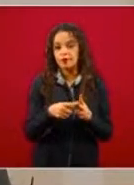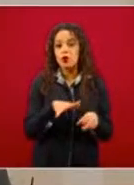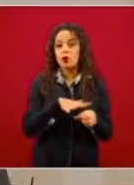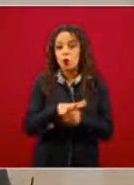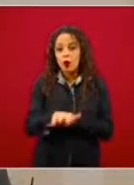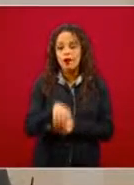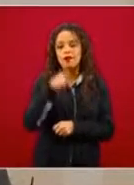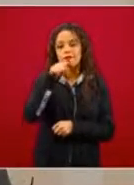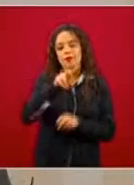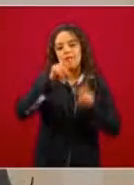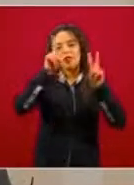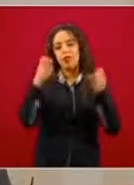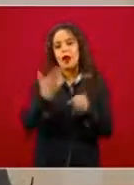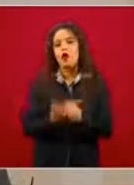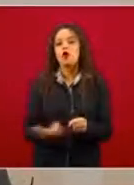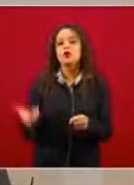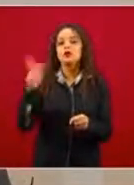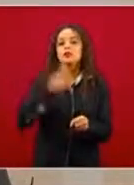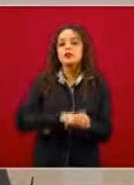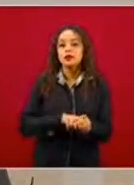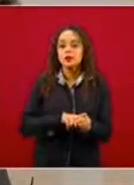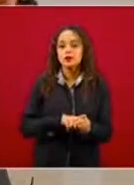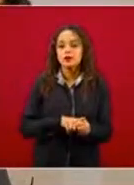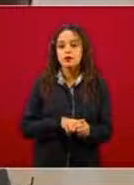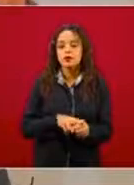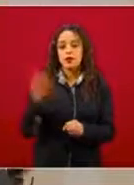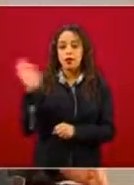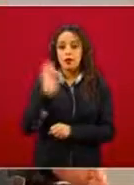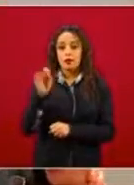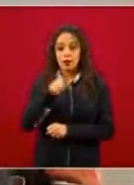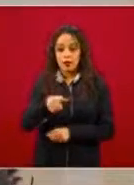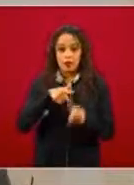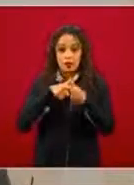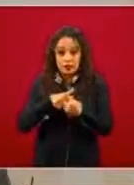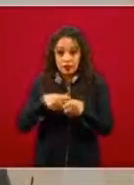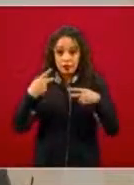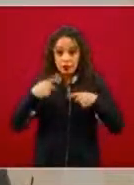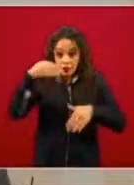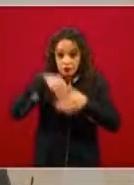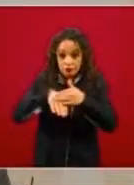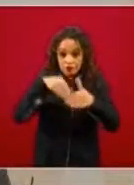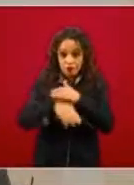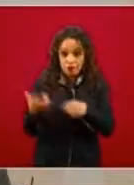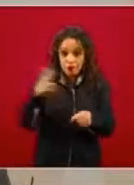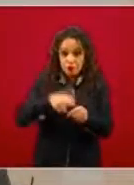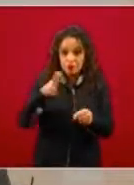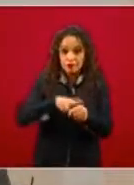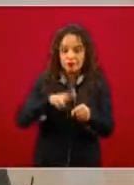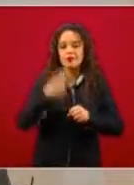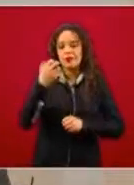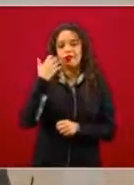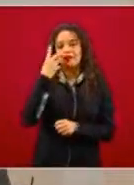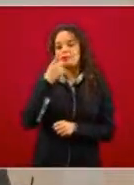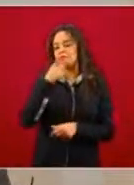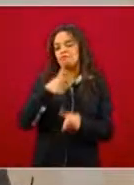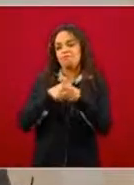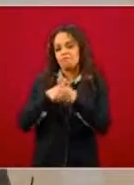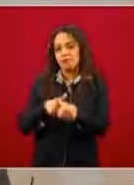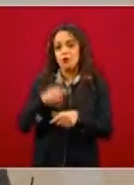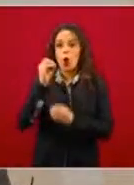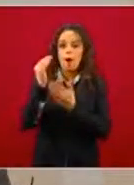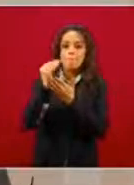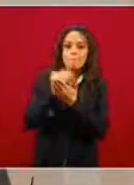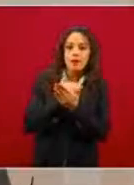model, but for bed availability. So if the number of people entering into a hospital continues to